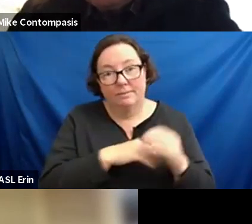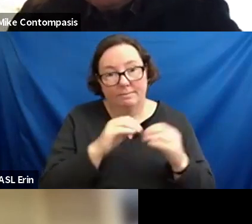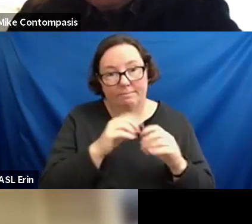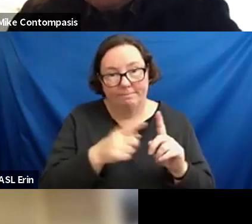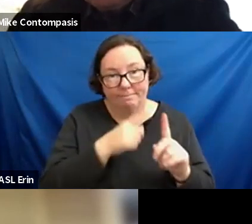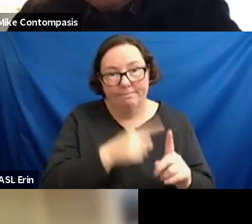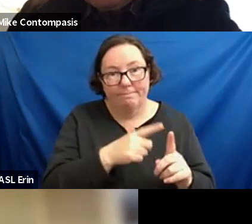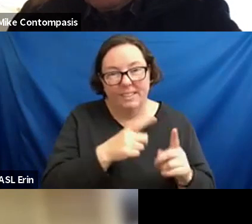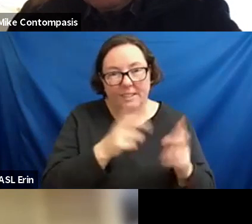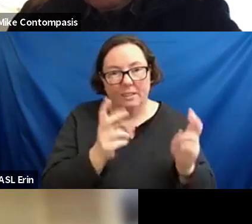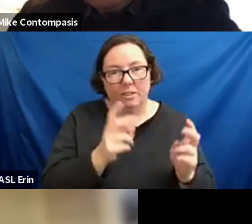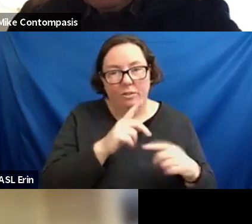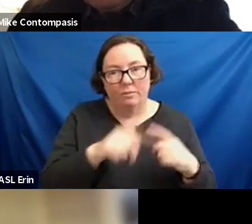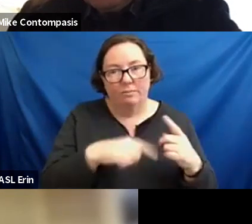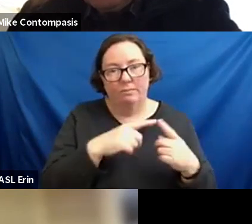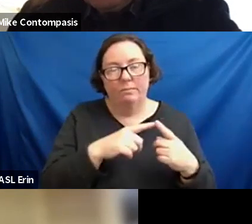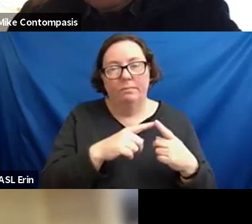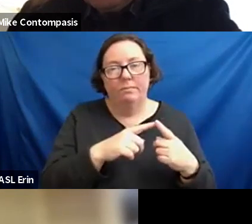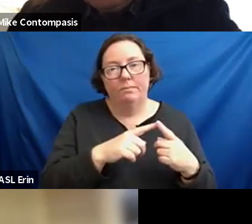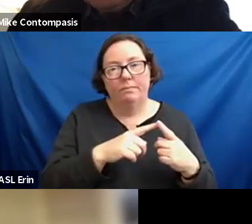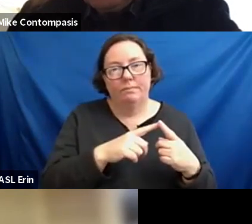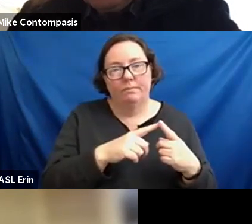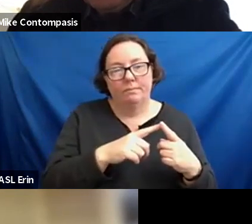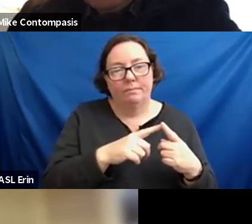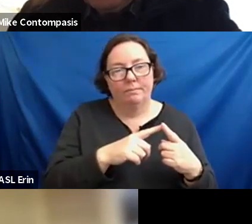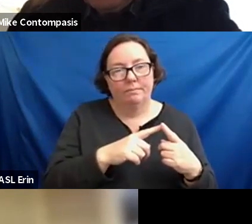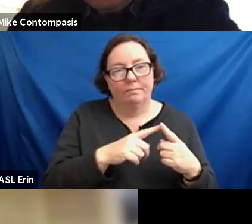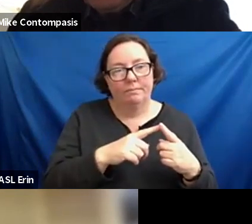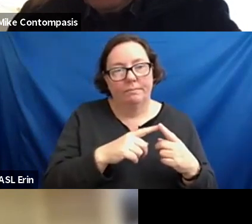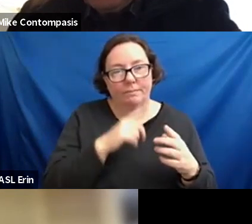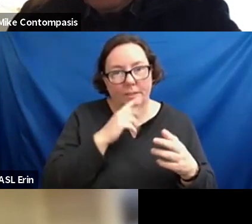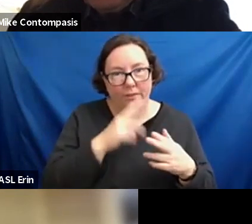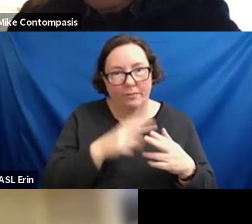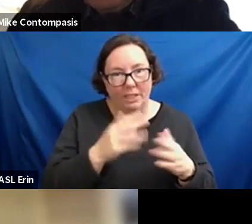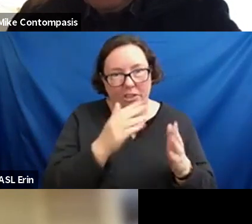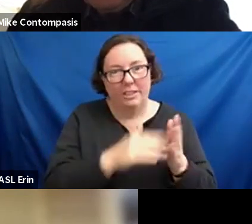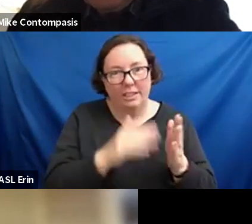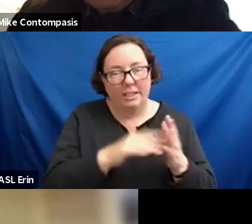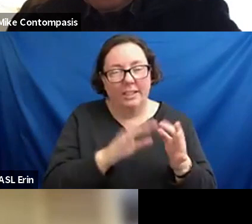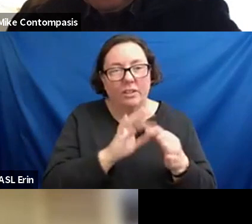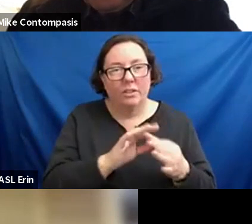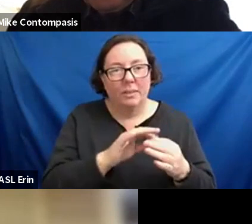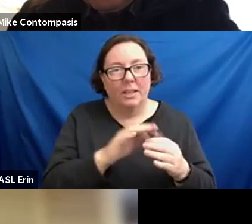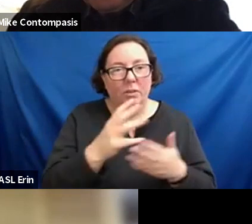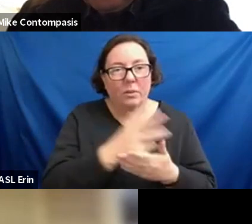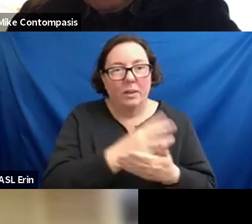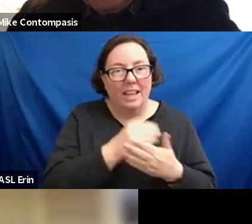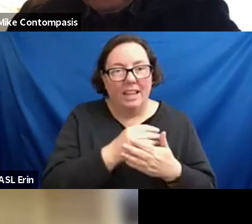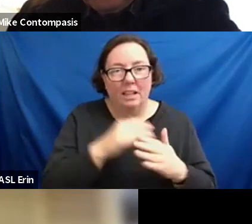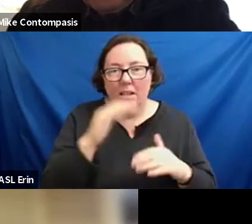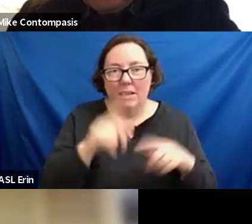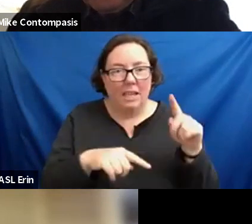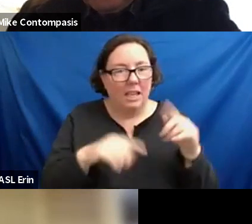the issue that has been raised repeatedly with respect to income